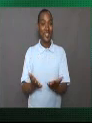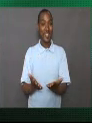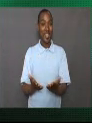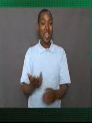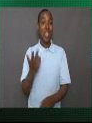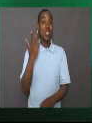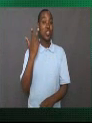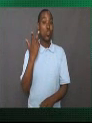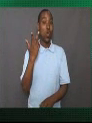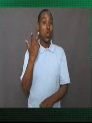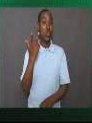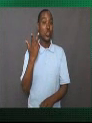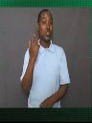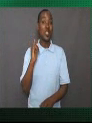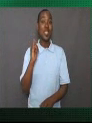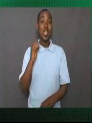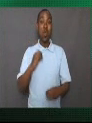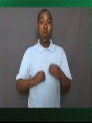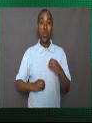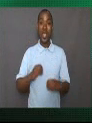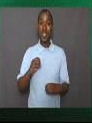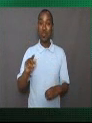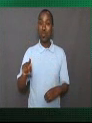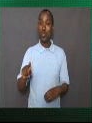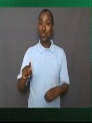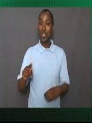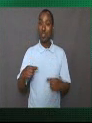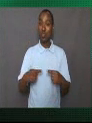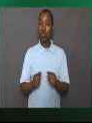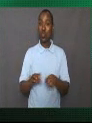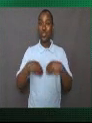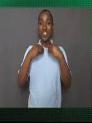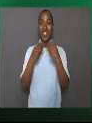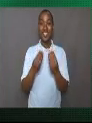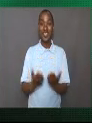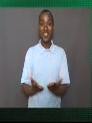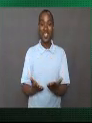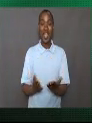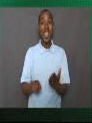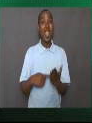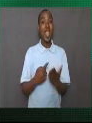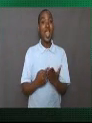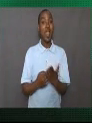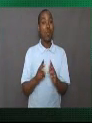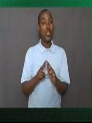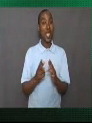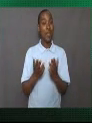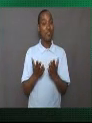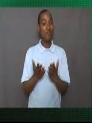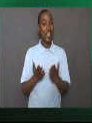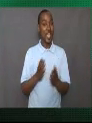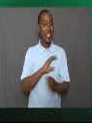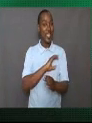free inorganic phosphate group, and is the essential energy that is